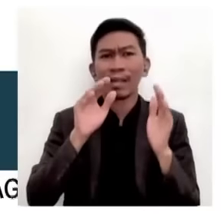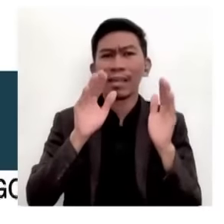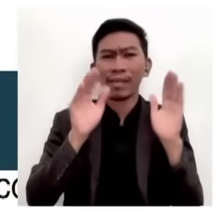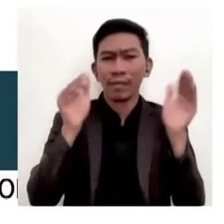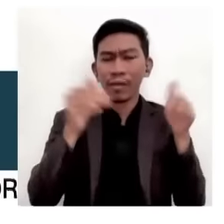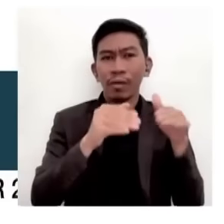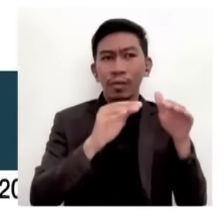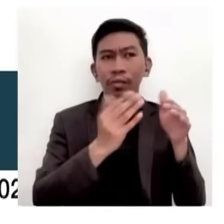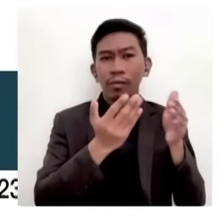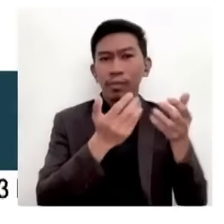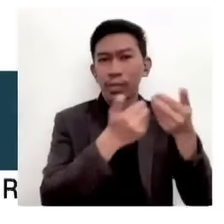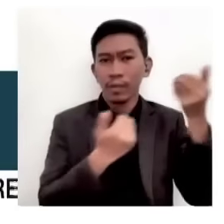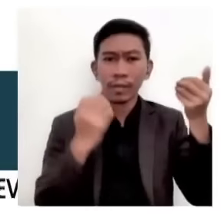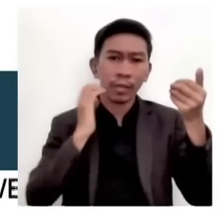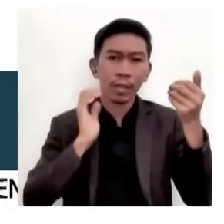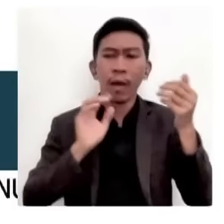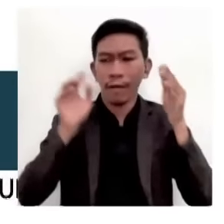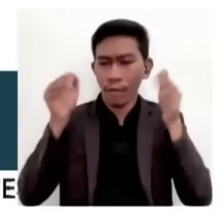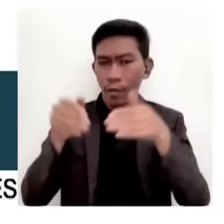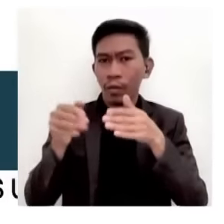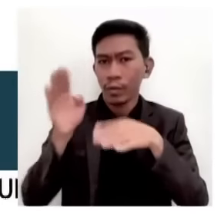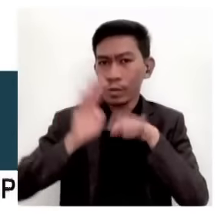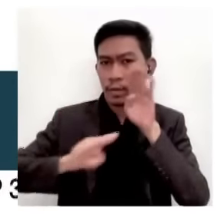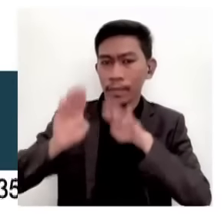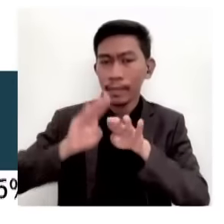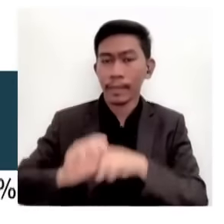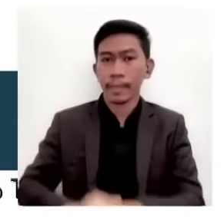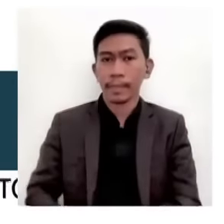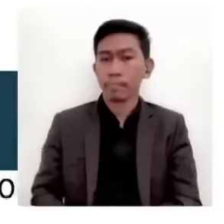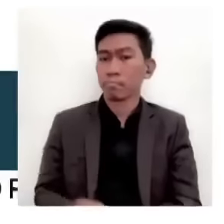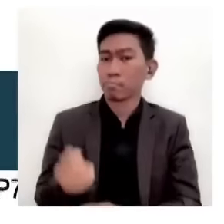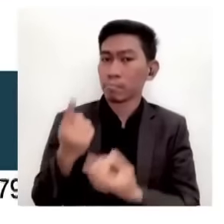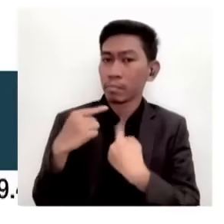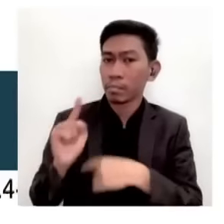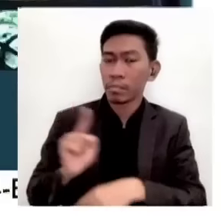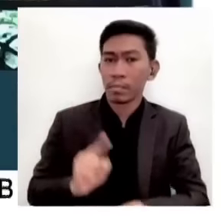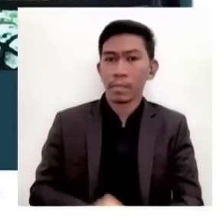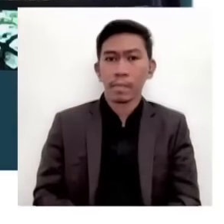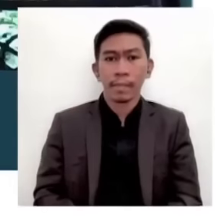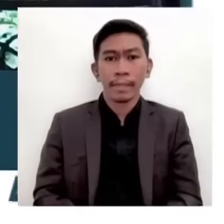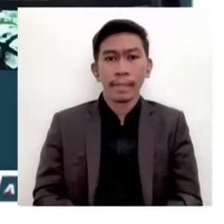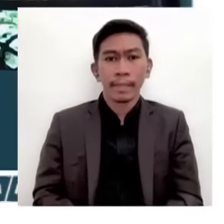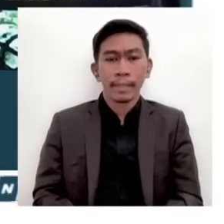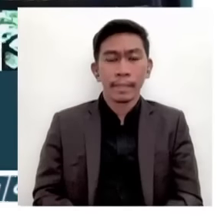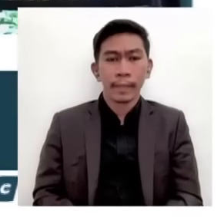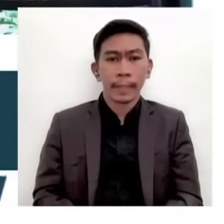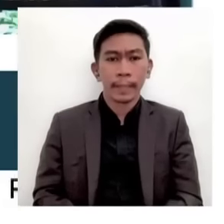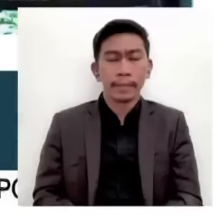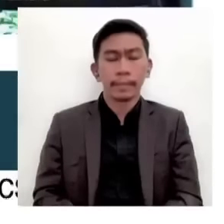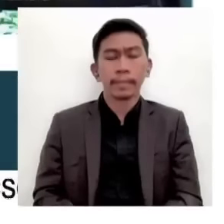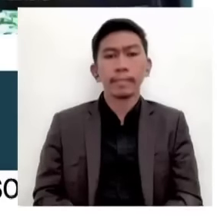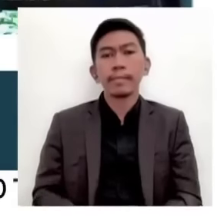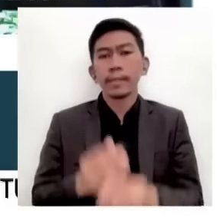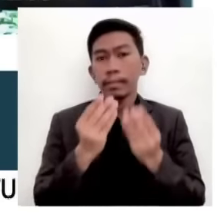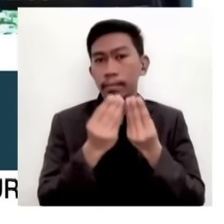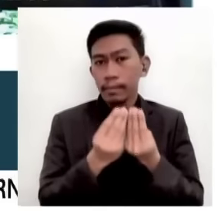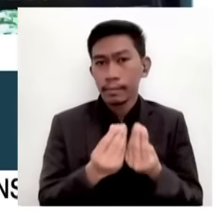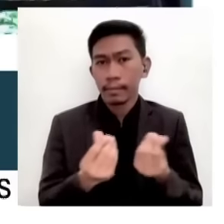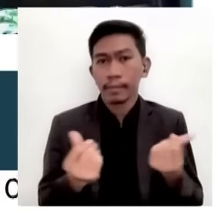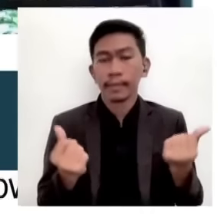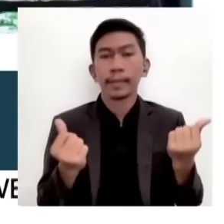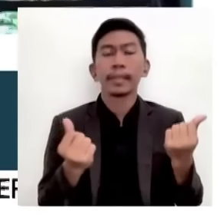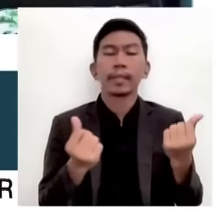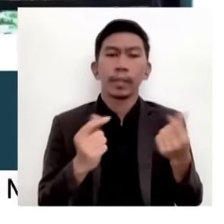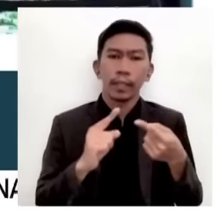defend yourself against that? Well, yung solution, Carmina, let's say, no, yung flooding, andyan